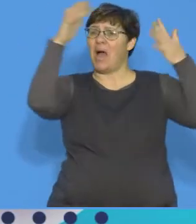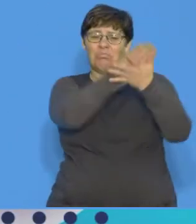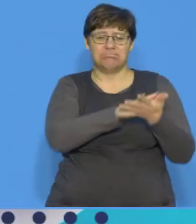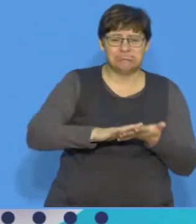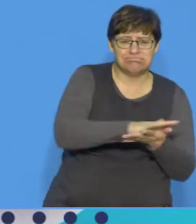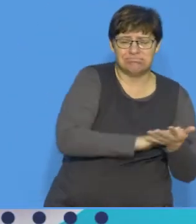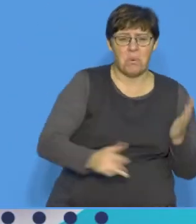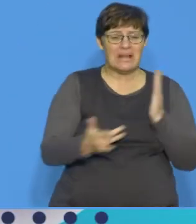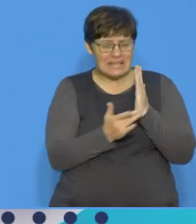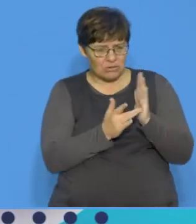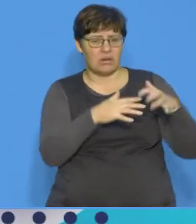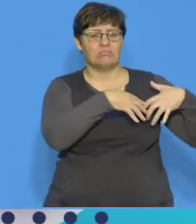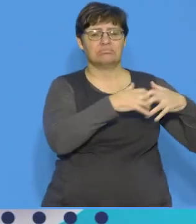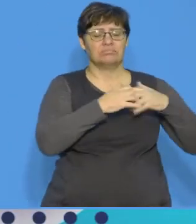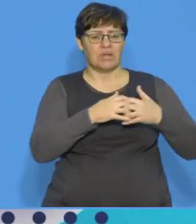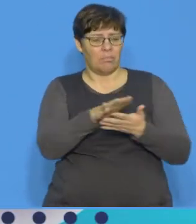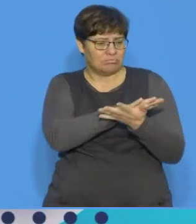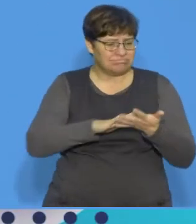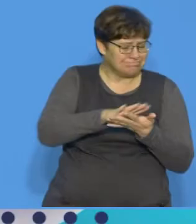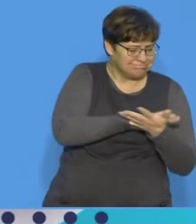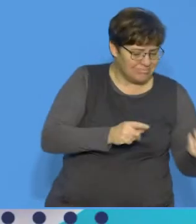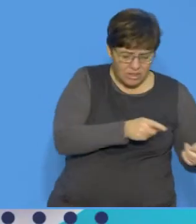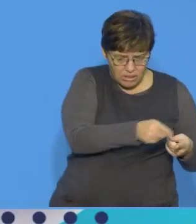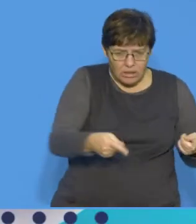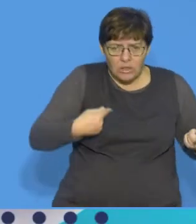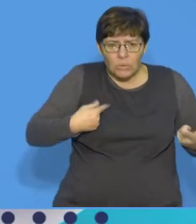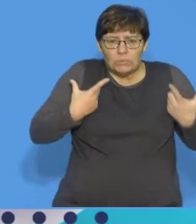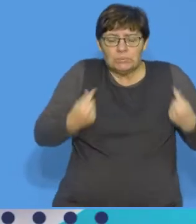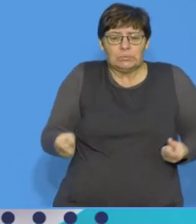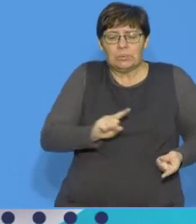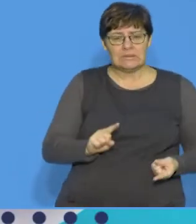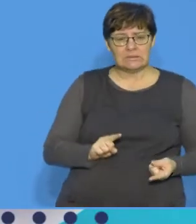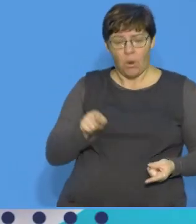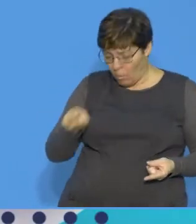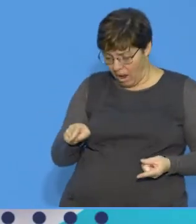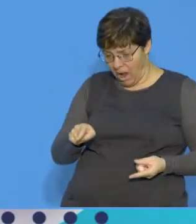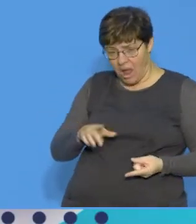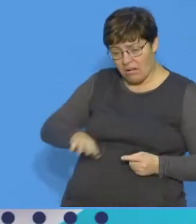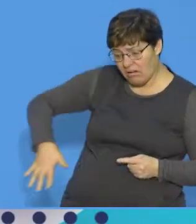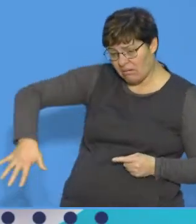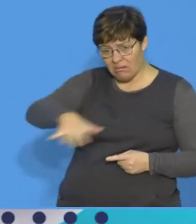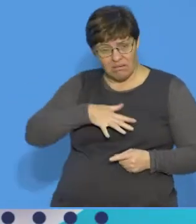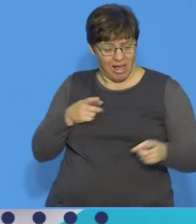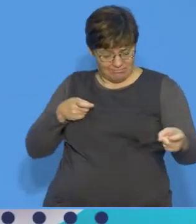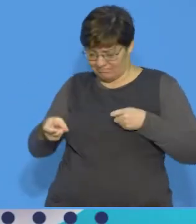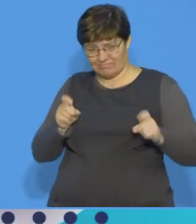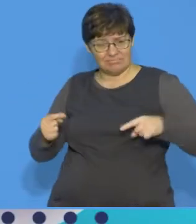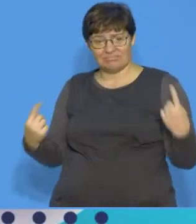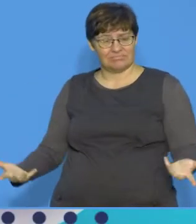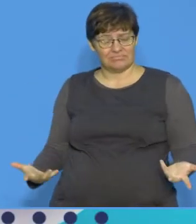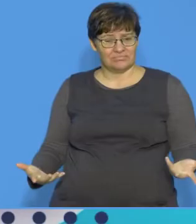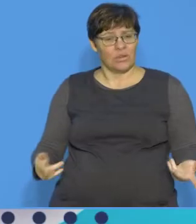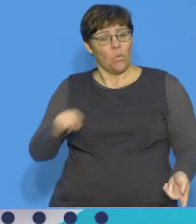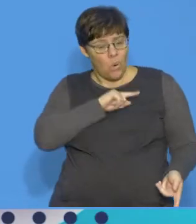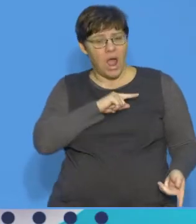technology is producing? What are we doing as we manipulate the carrying